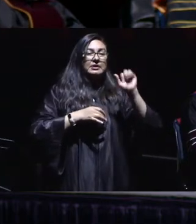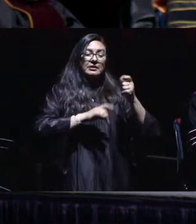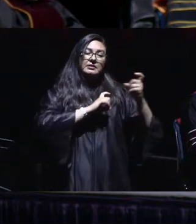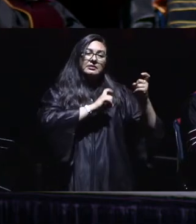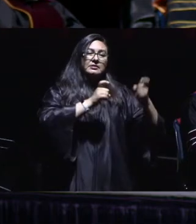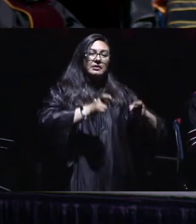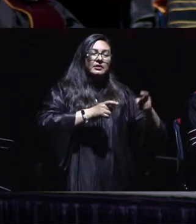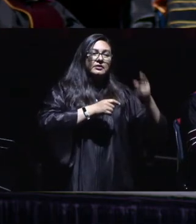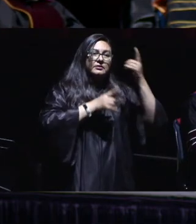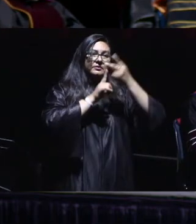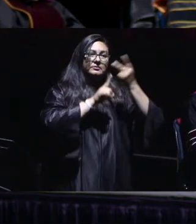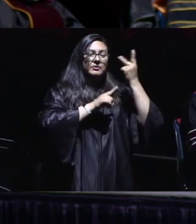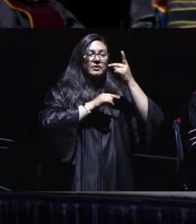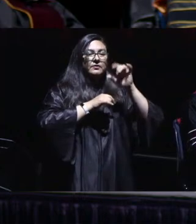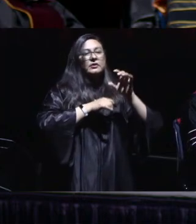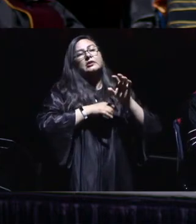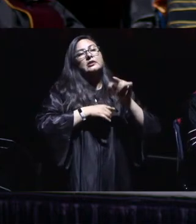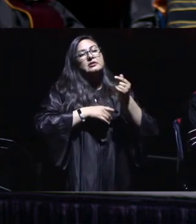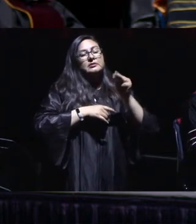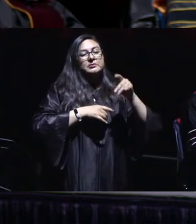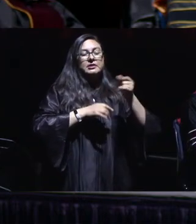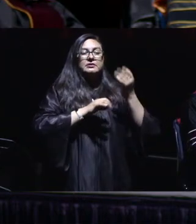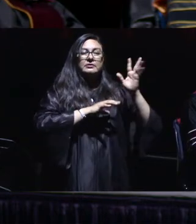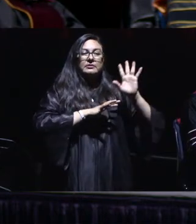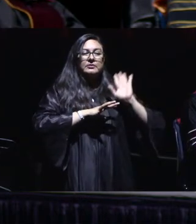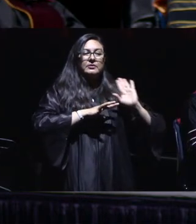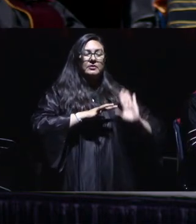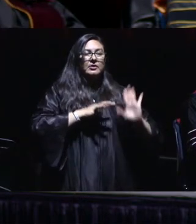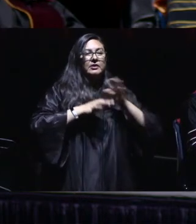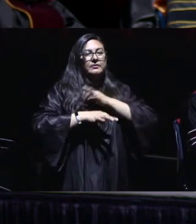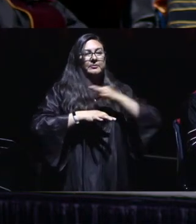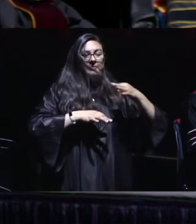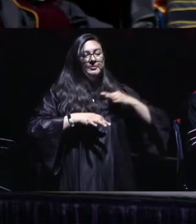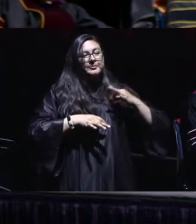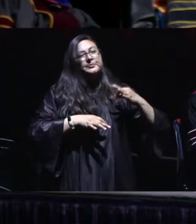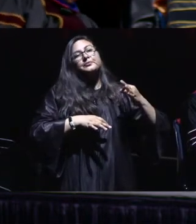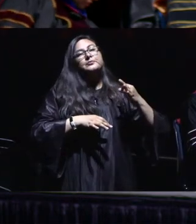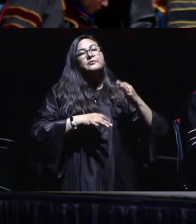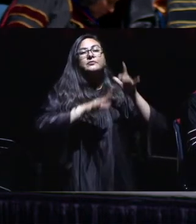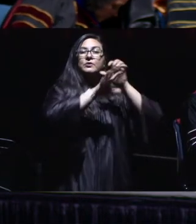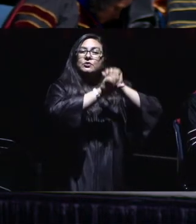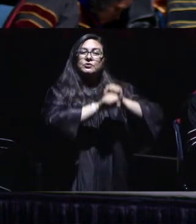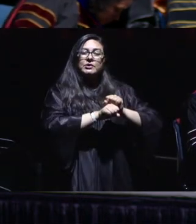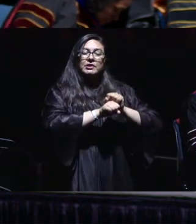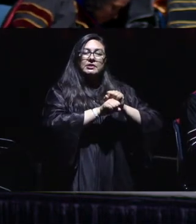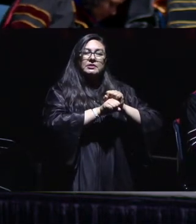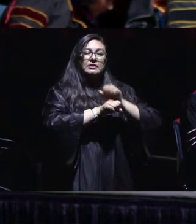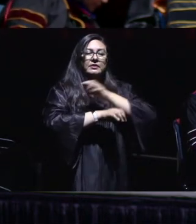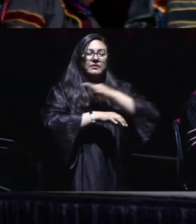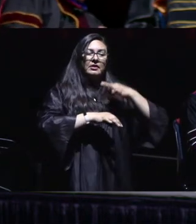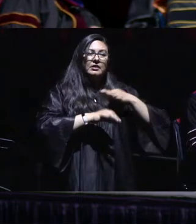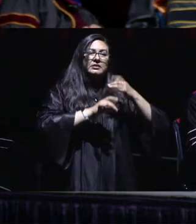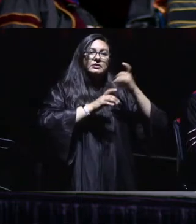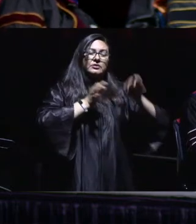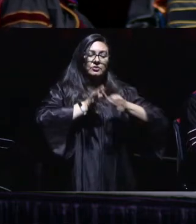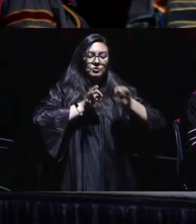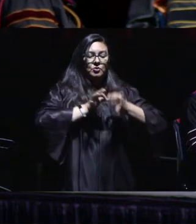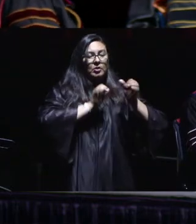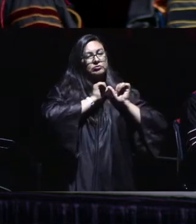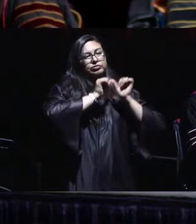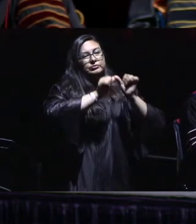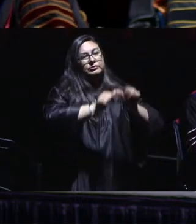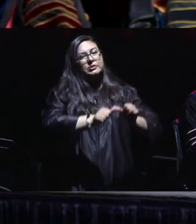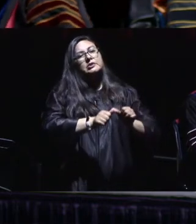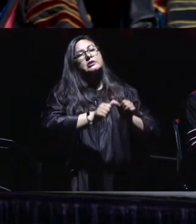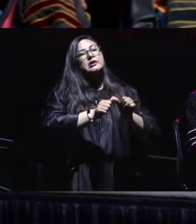dedicated to the memory of Eugene Pate, the former interior design faculty member. The tradition of faculty sewing the stole continues,